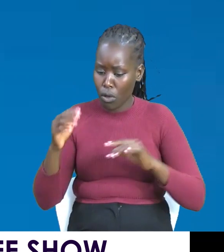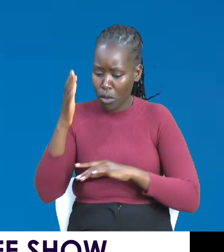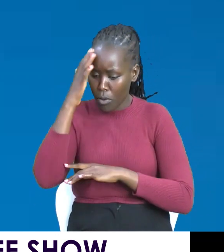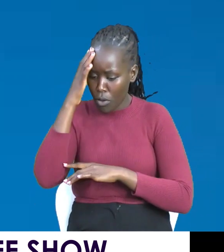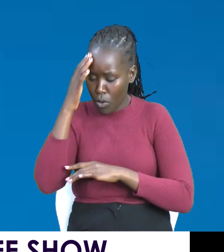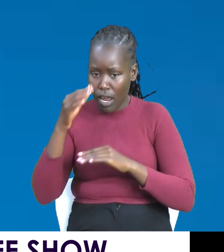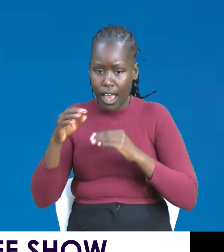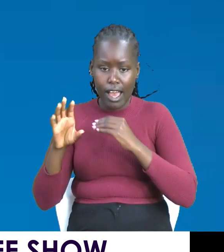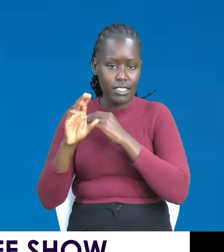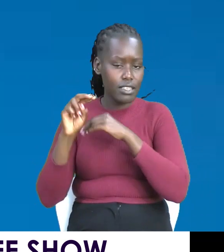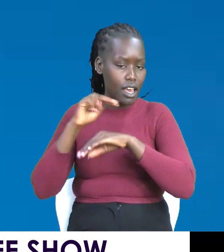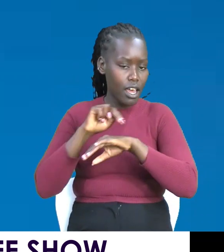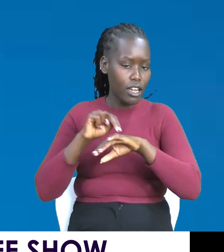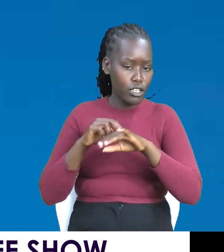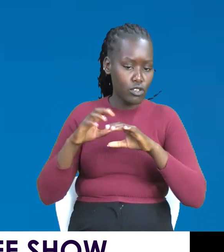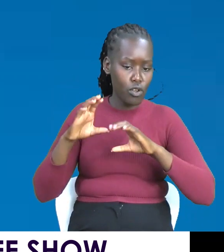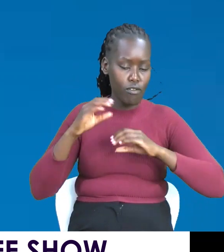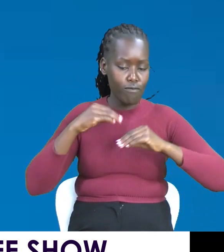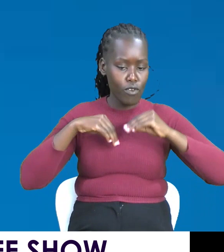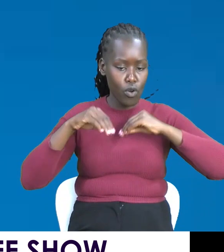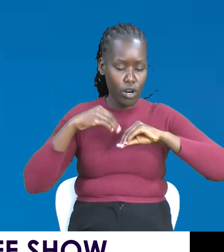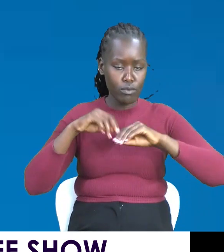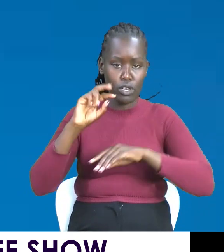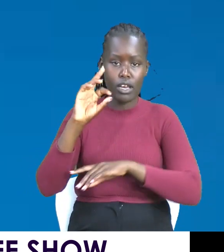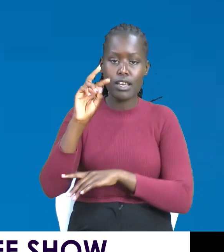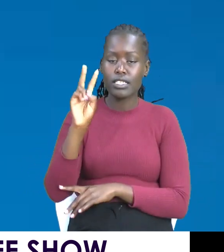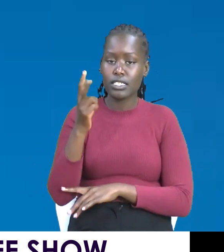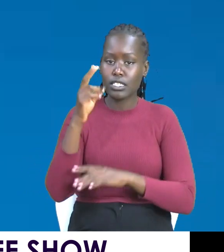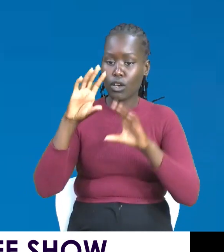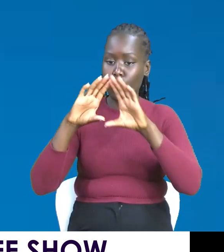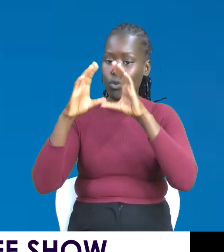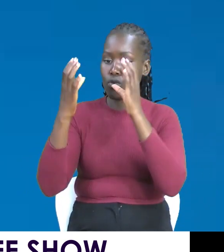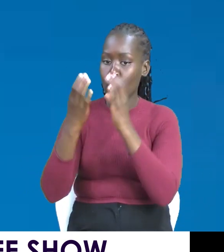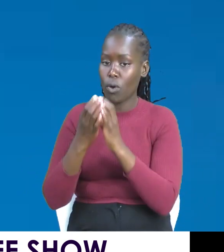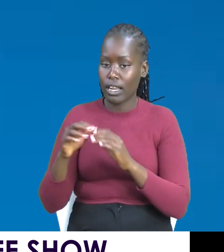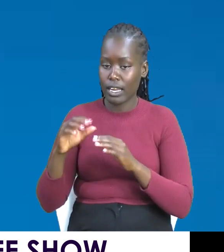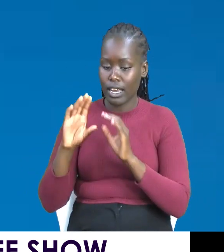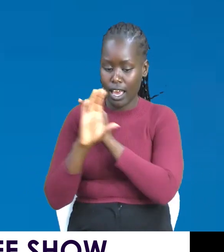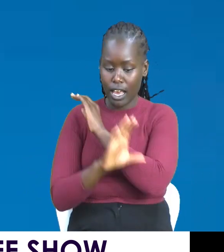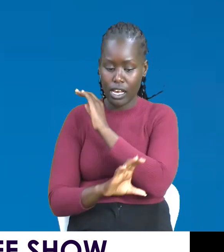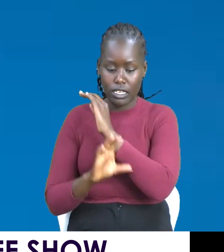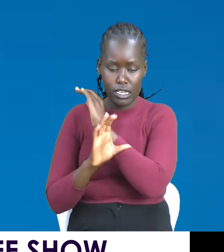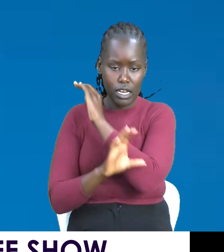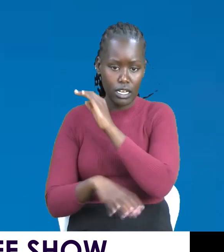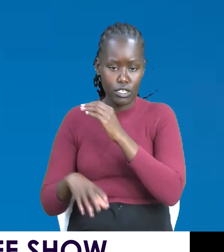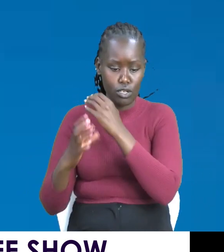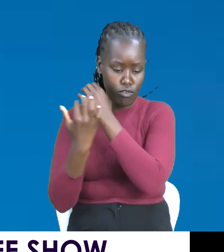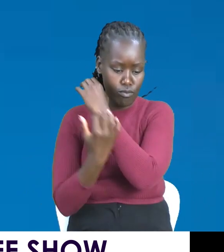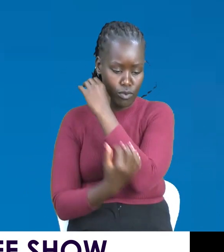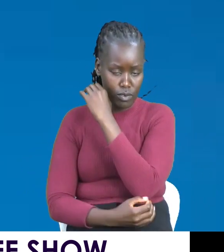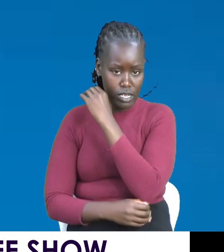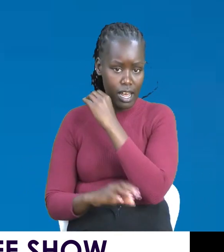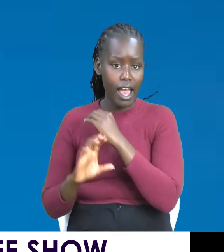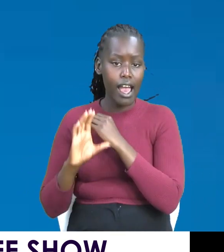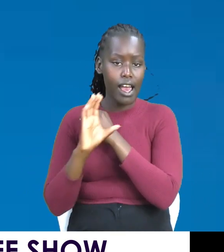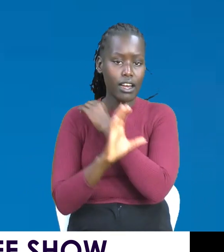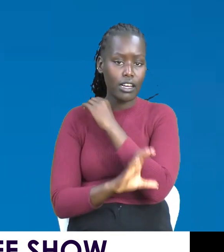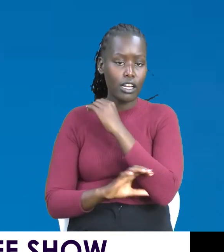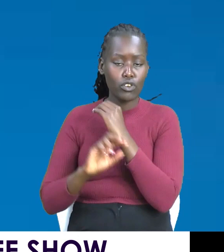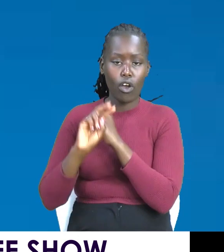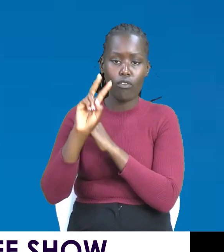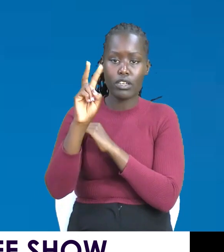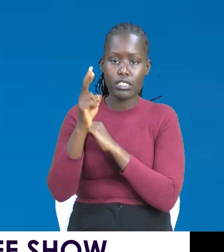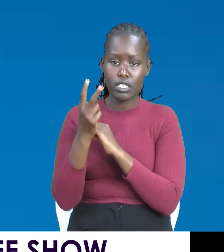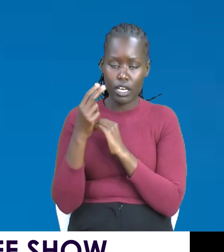corruption, a second world country, a country of poverty, a country of second-class citizens,